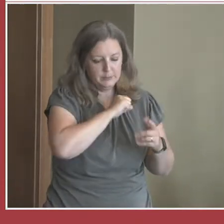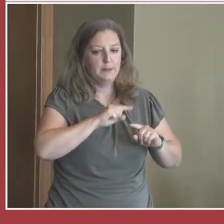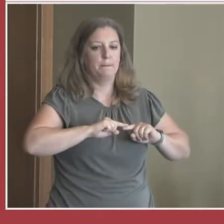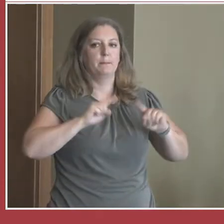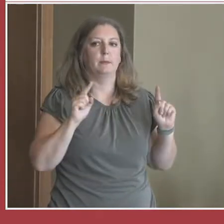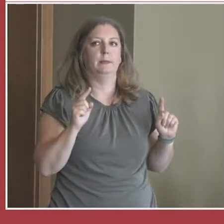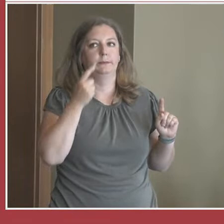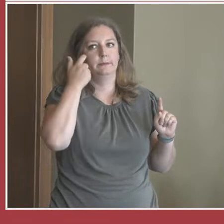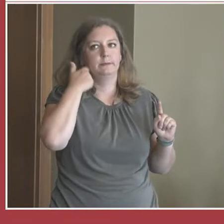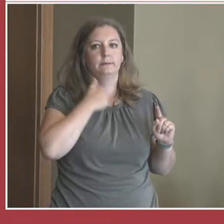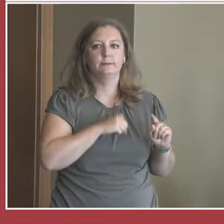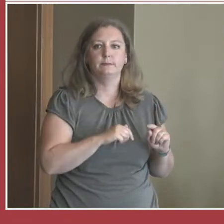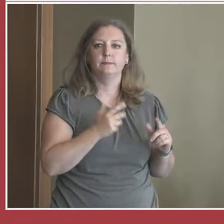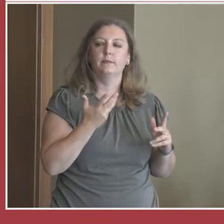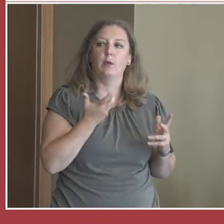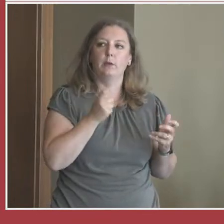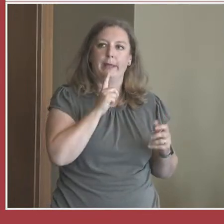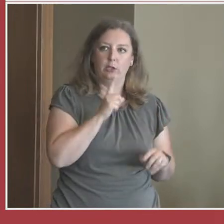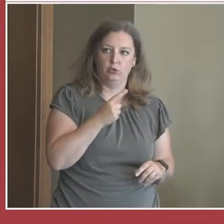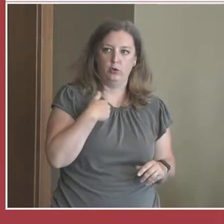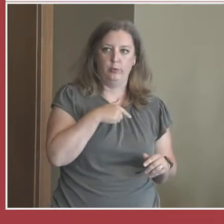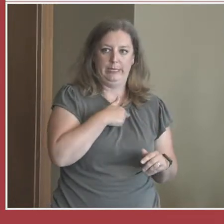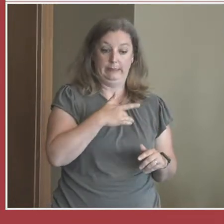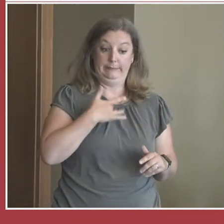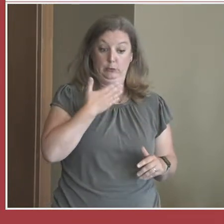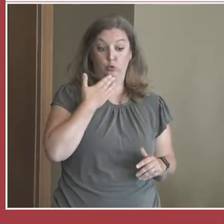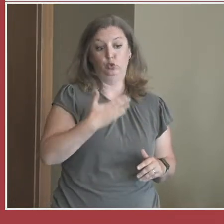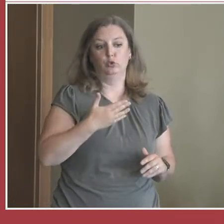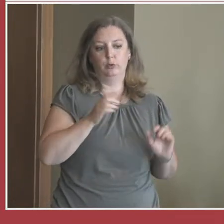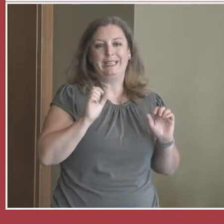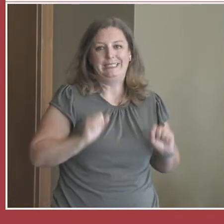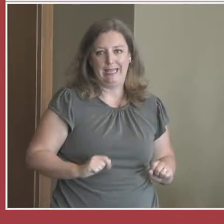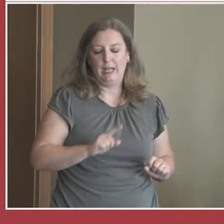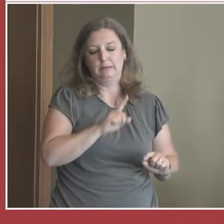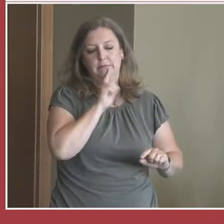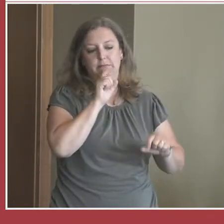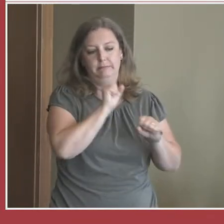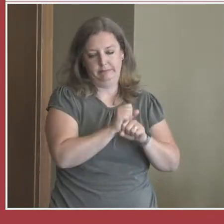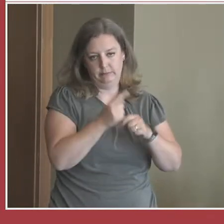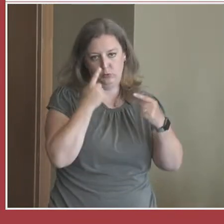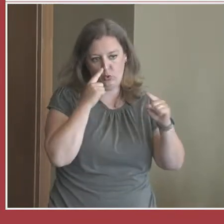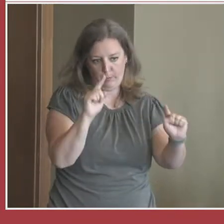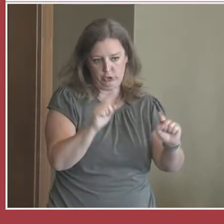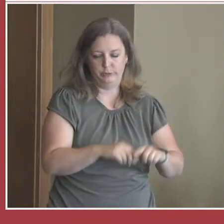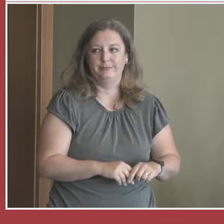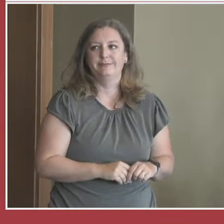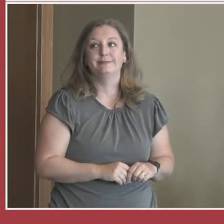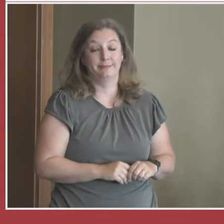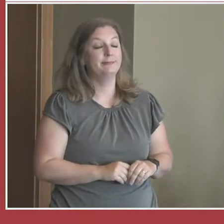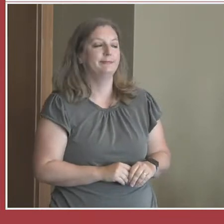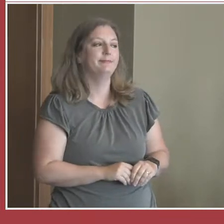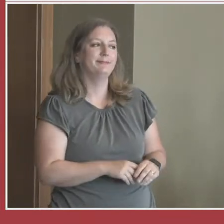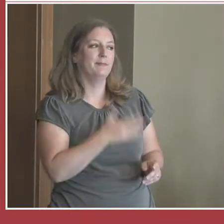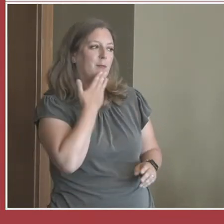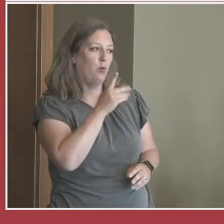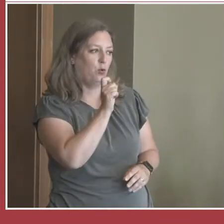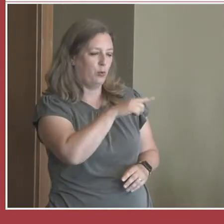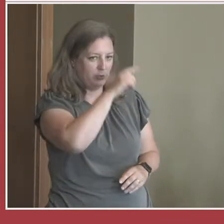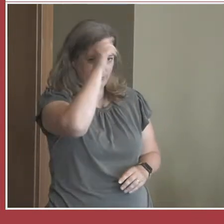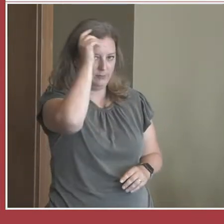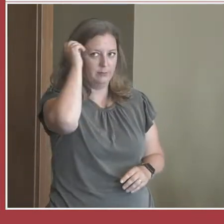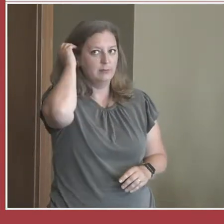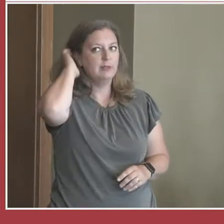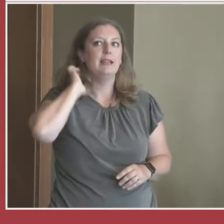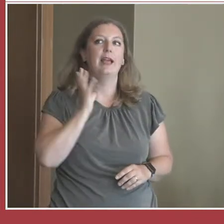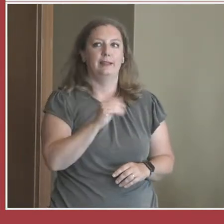but just want to make sure that we feel good that we'll be able to actually accomplish all this. Yeah, it's actually a great question, and it is